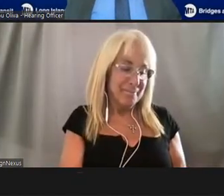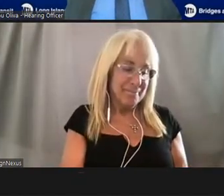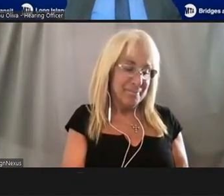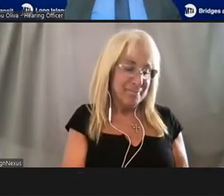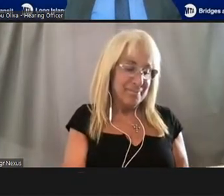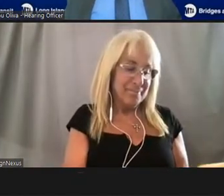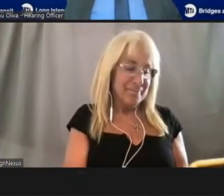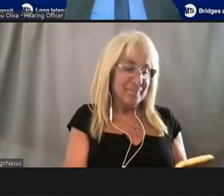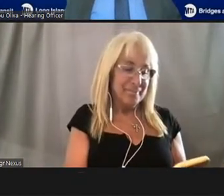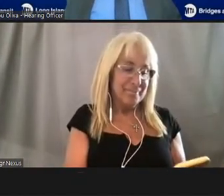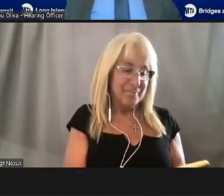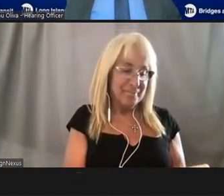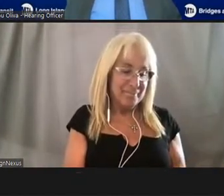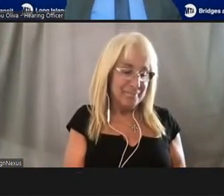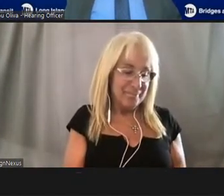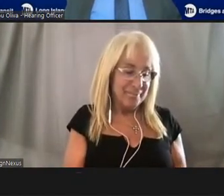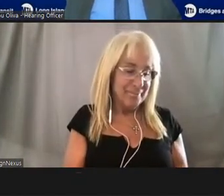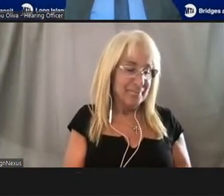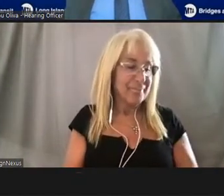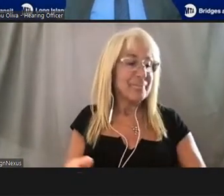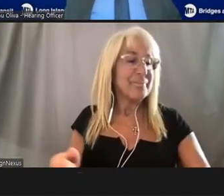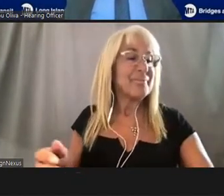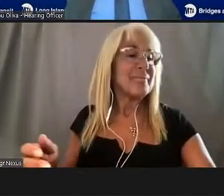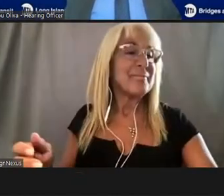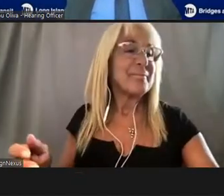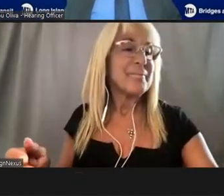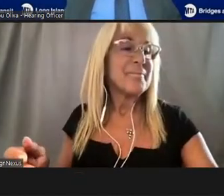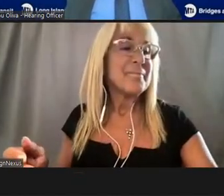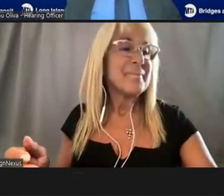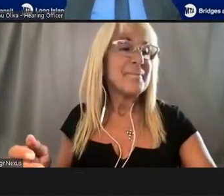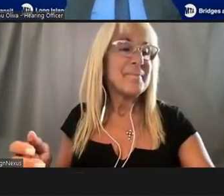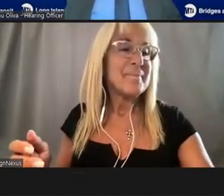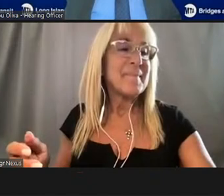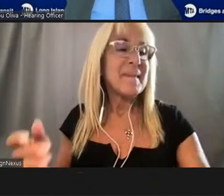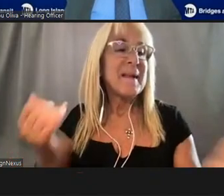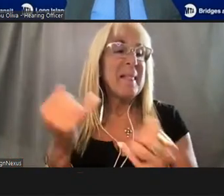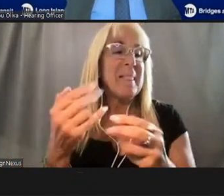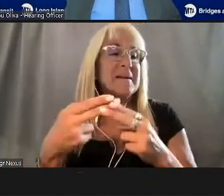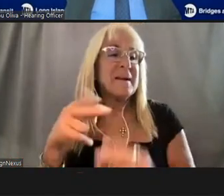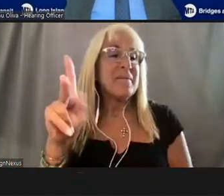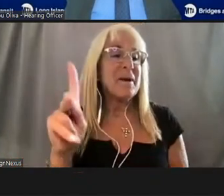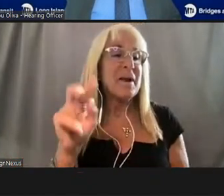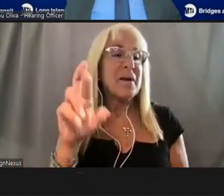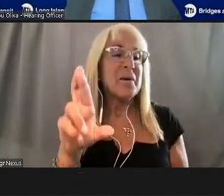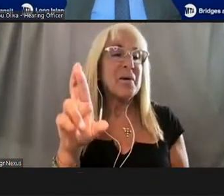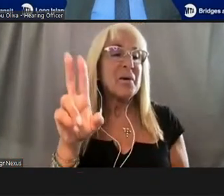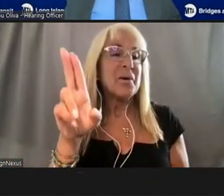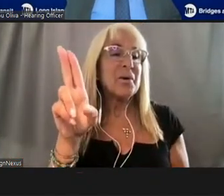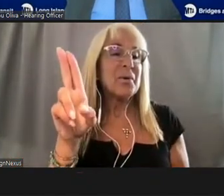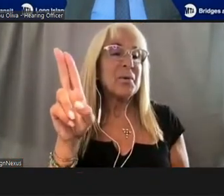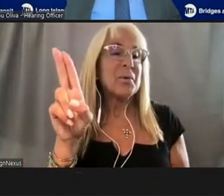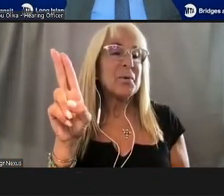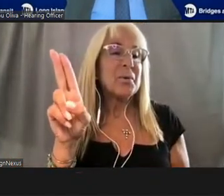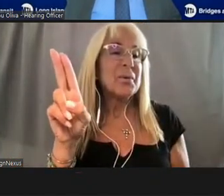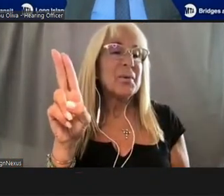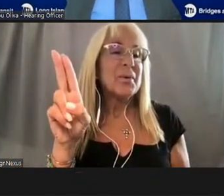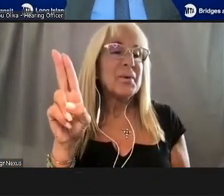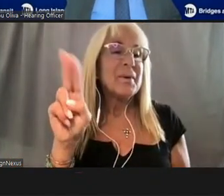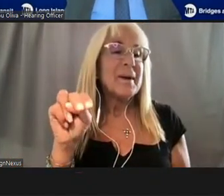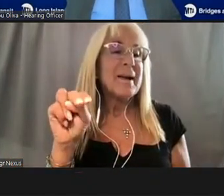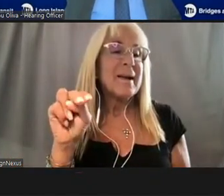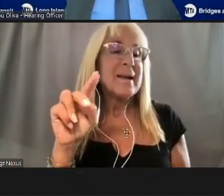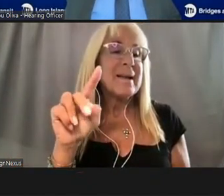krizelniki followed by Francis Duffy our next speaker is Francis Duffy followed by